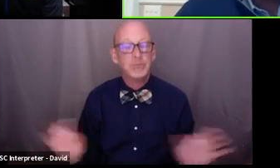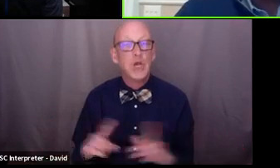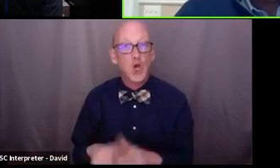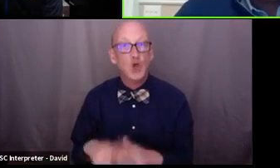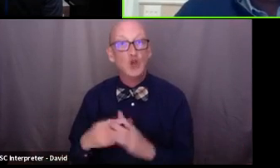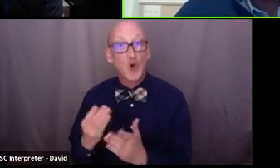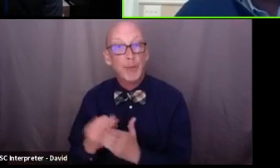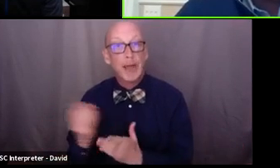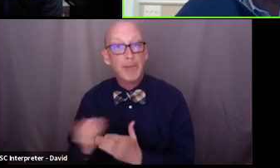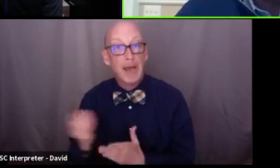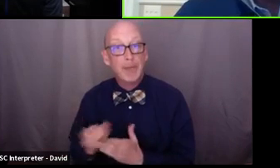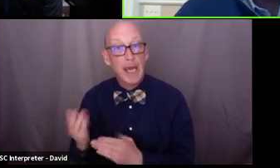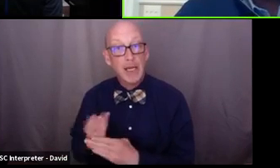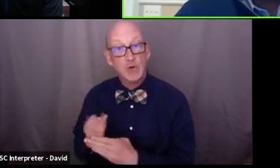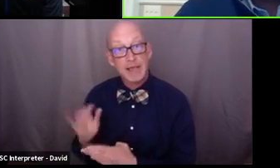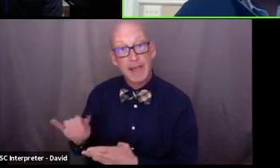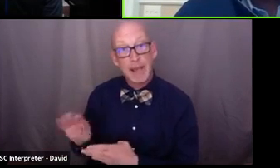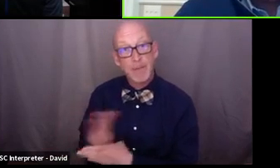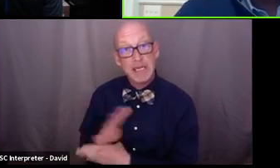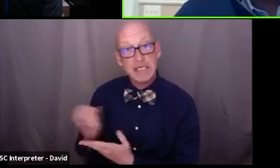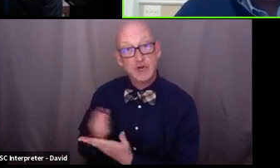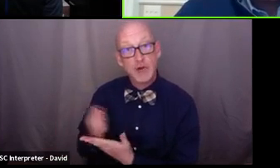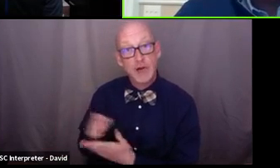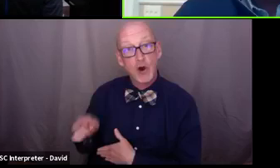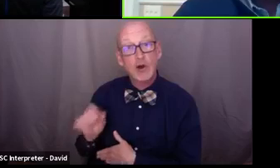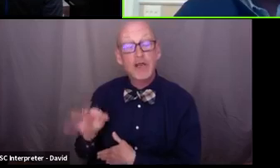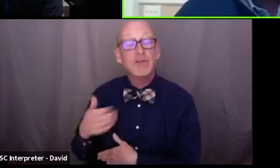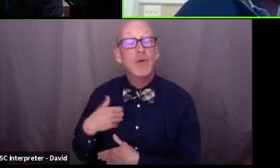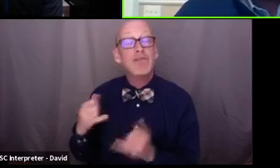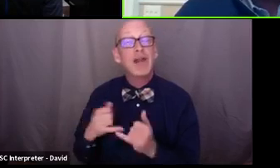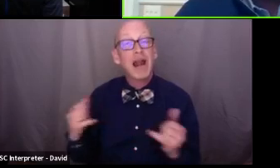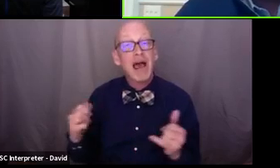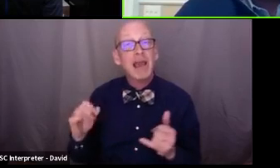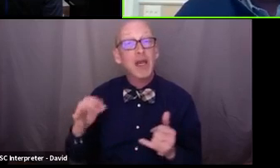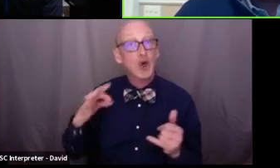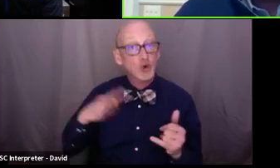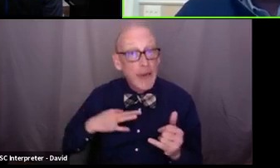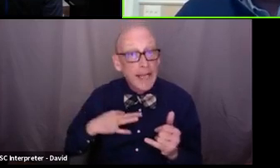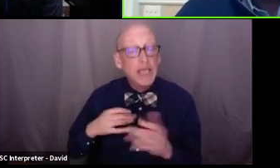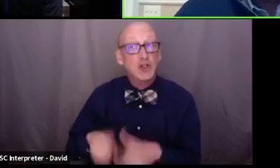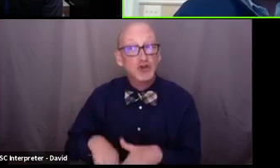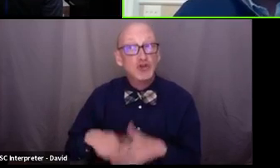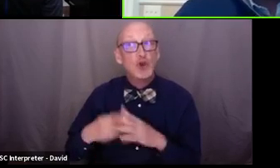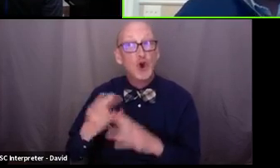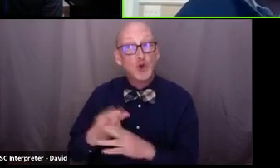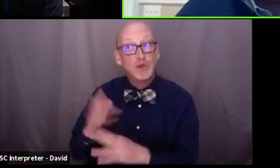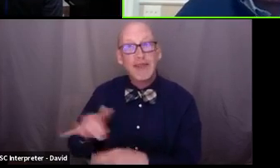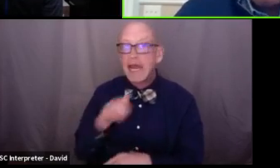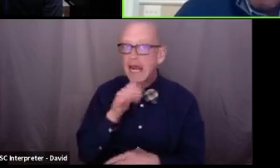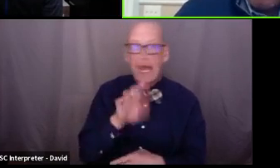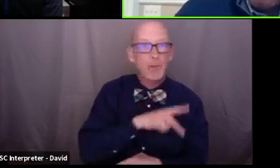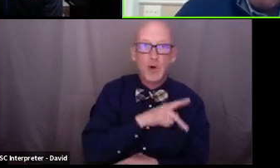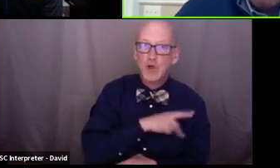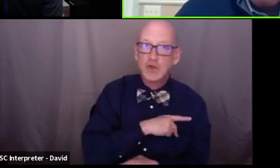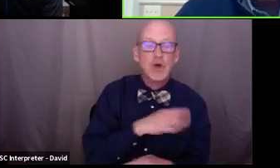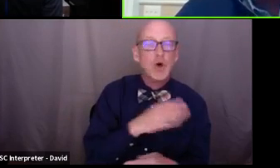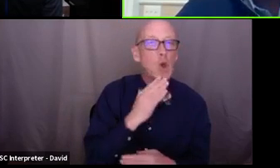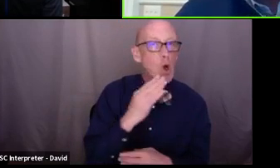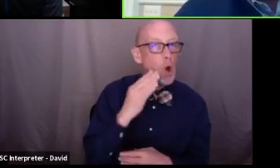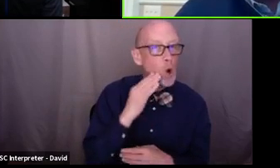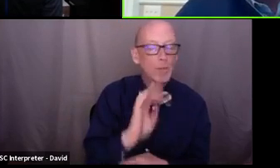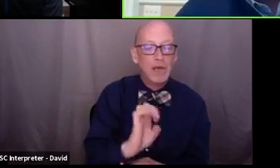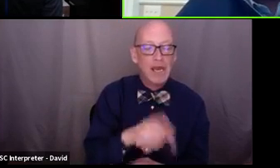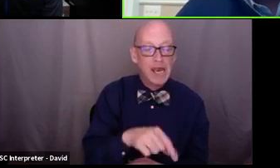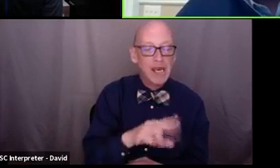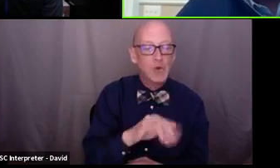buying things using that credit card, or even if you have a line of credit, you know, instead of using your own personal home equity loan or something like